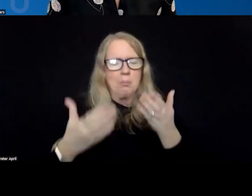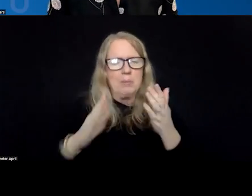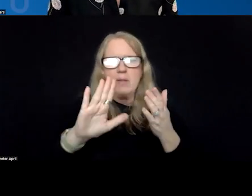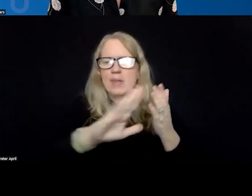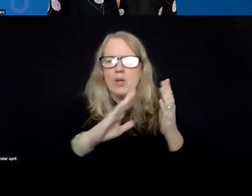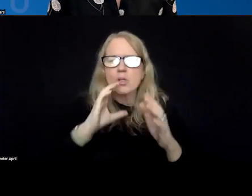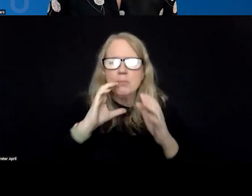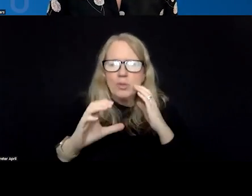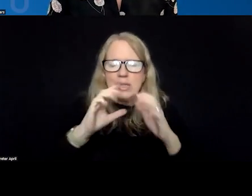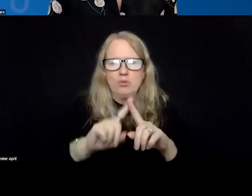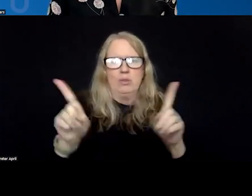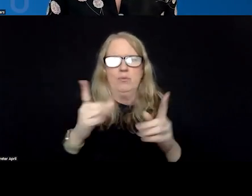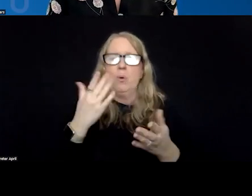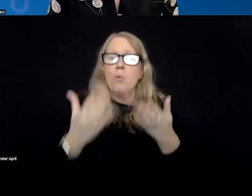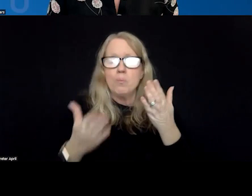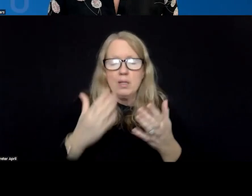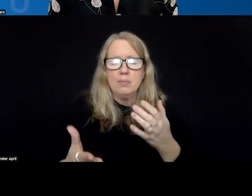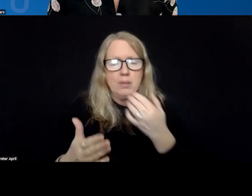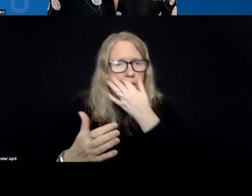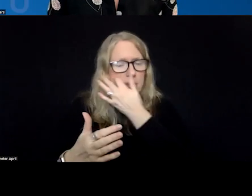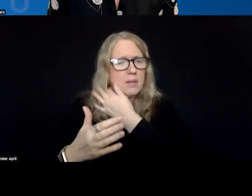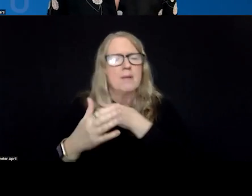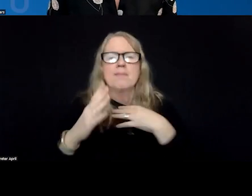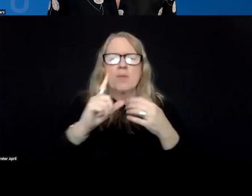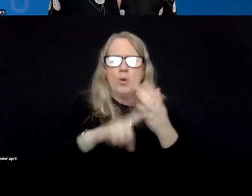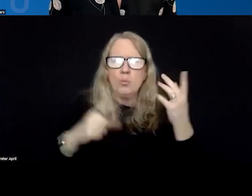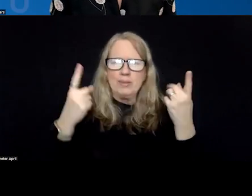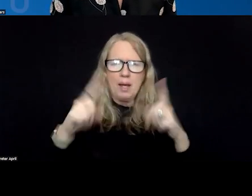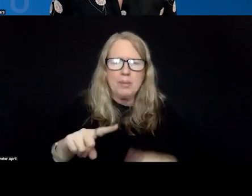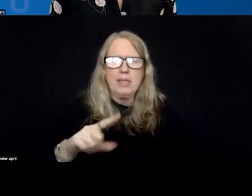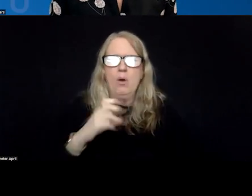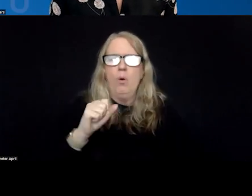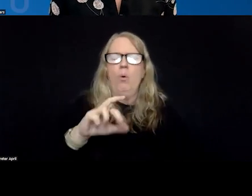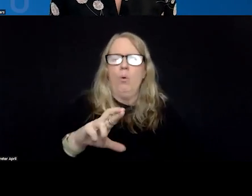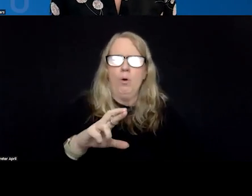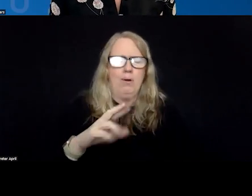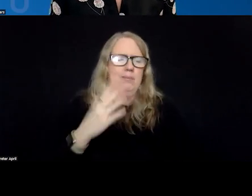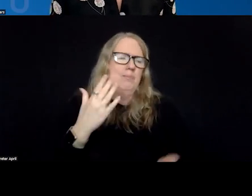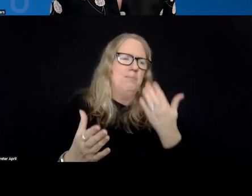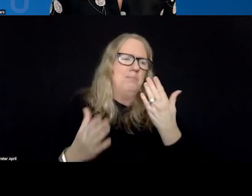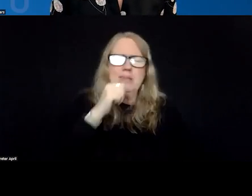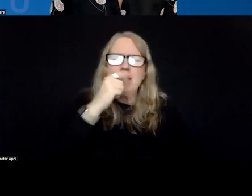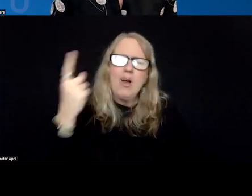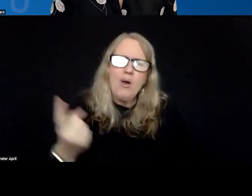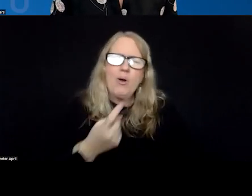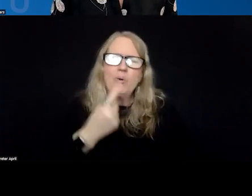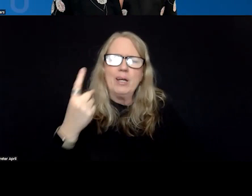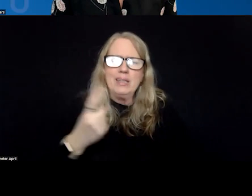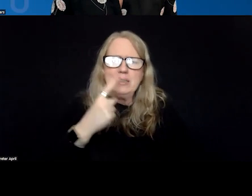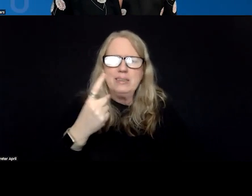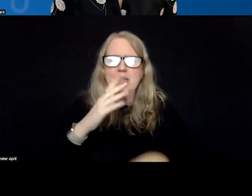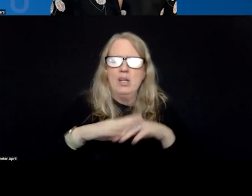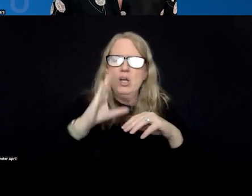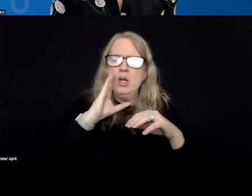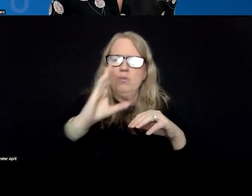differently or who might need more time to understand what's happening, some may not always get the